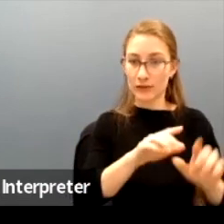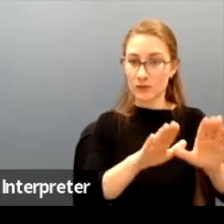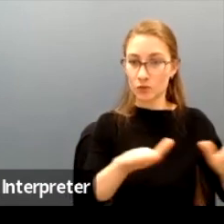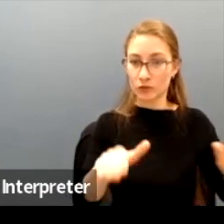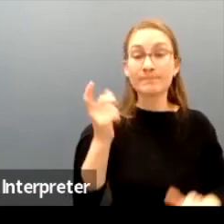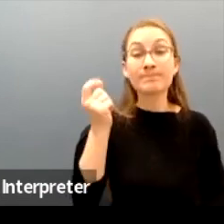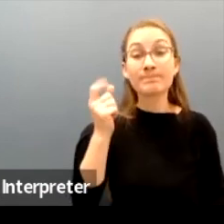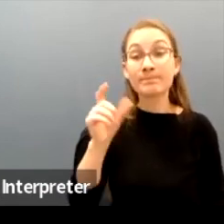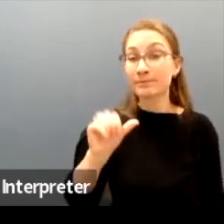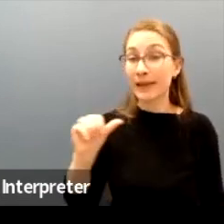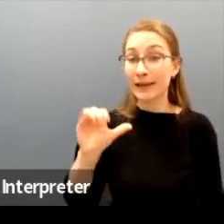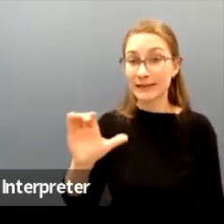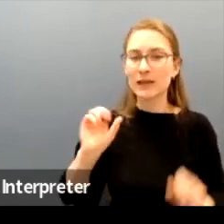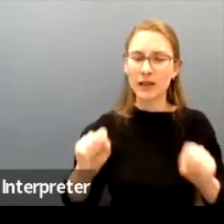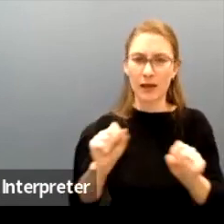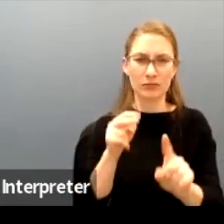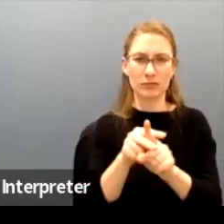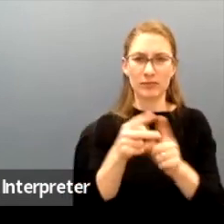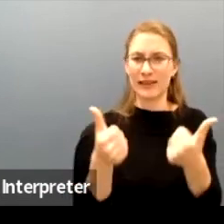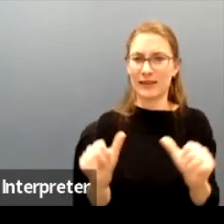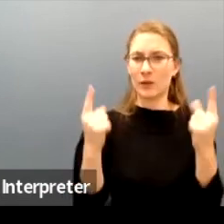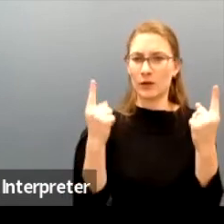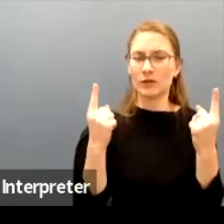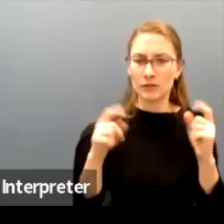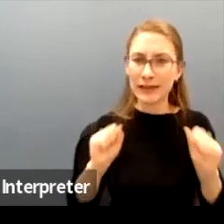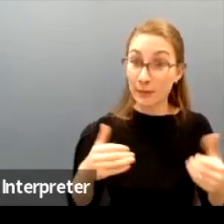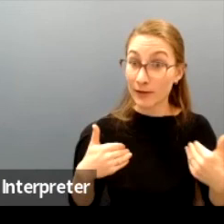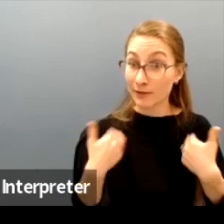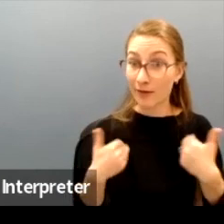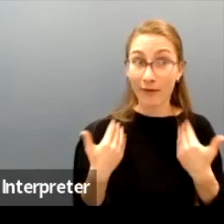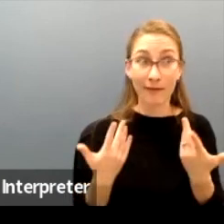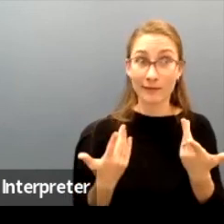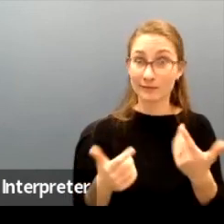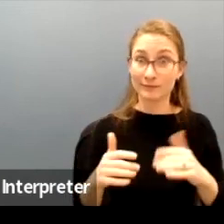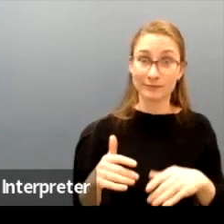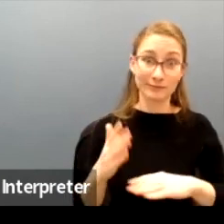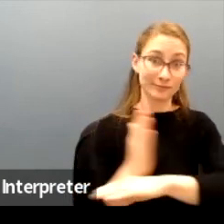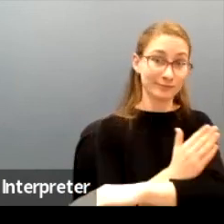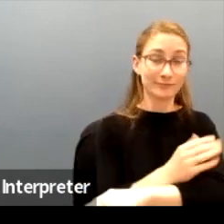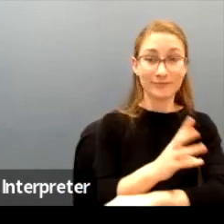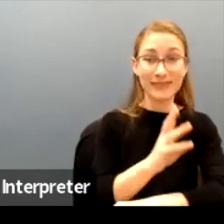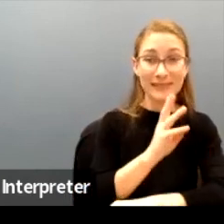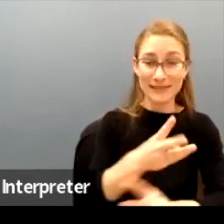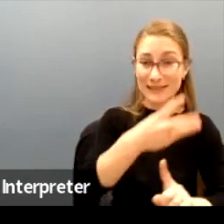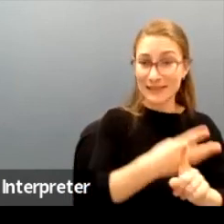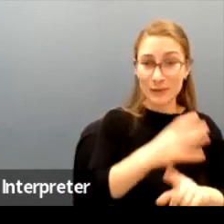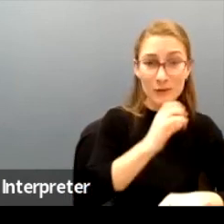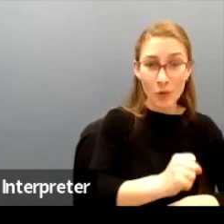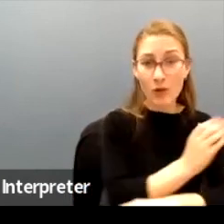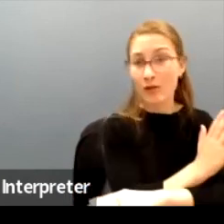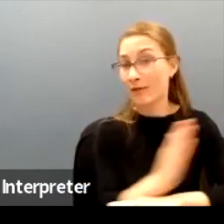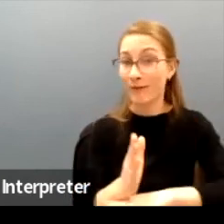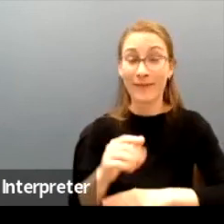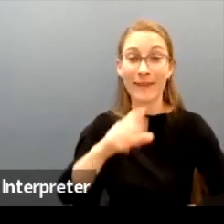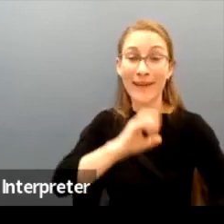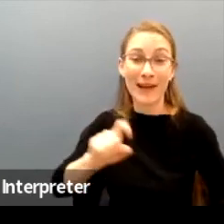is just for children. It's for anyone and everyone. You can be as young as 6 months old to as old as 106. This is for anyone and everyone, and